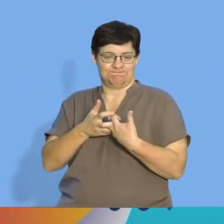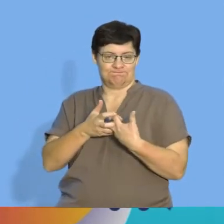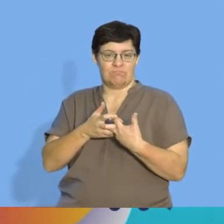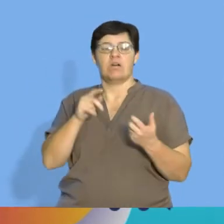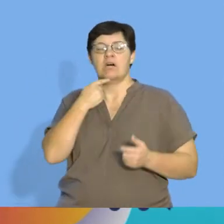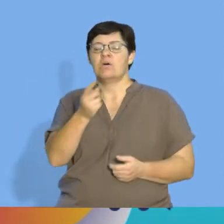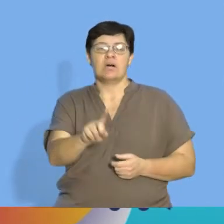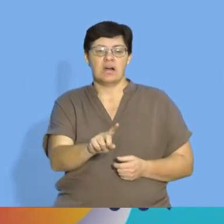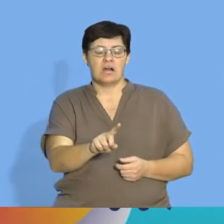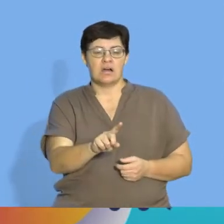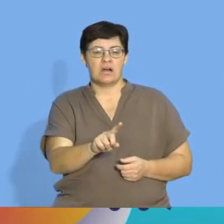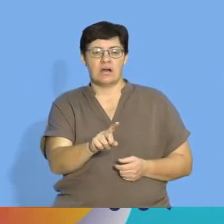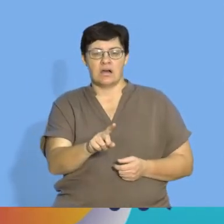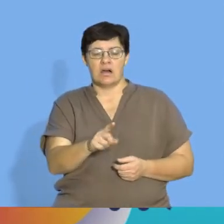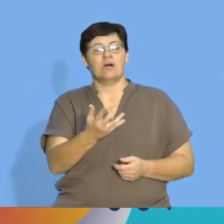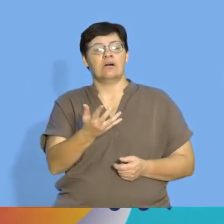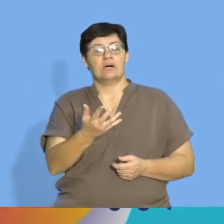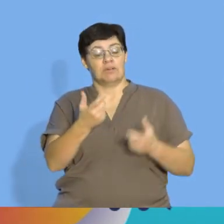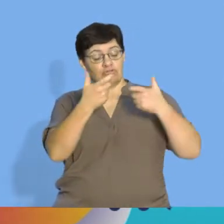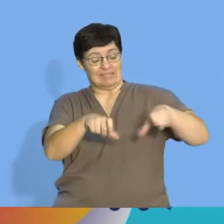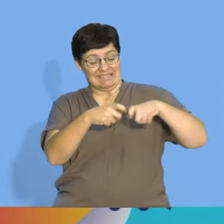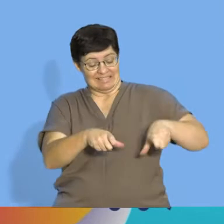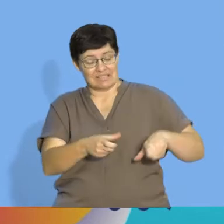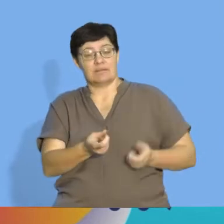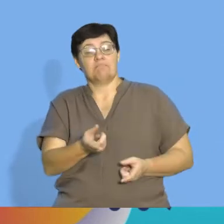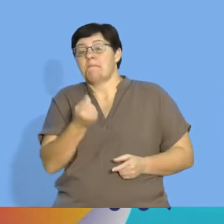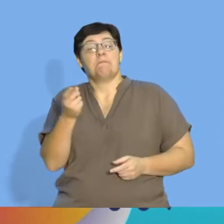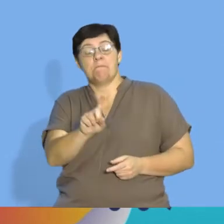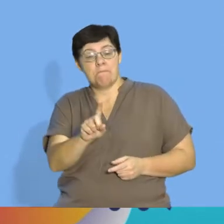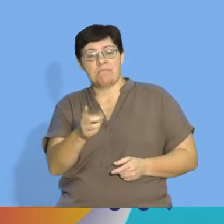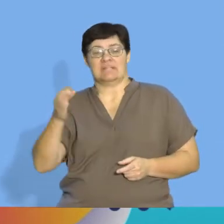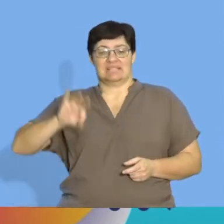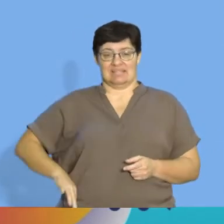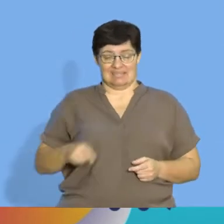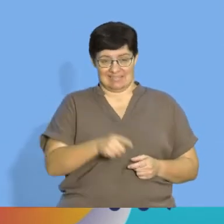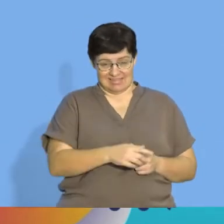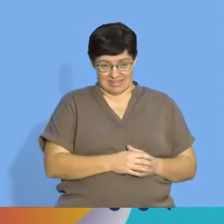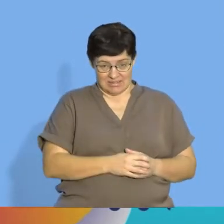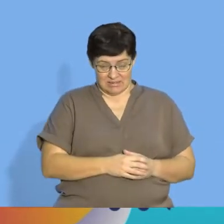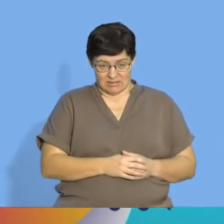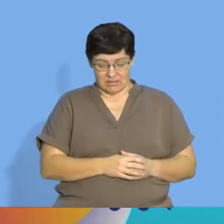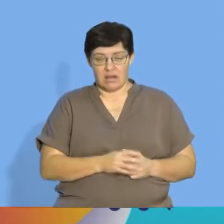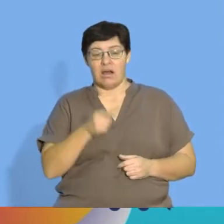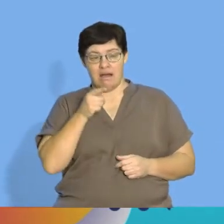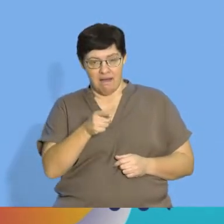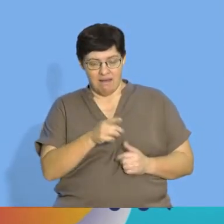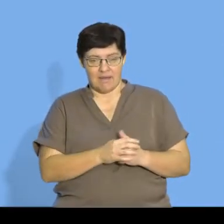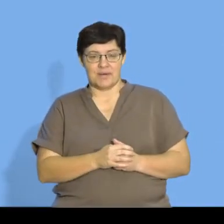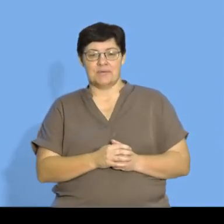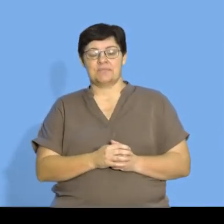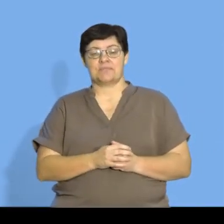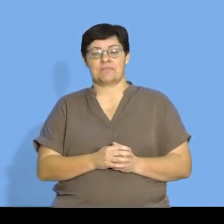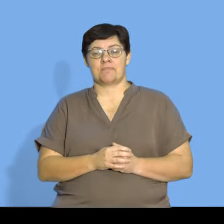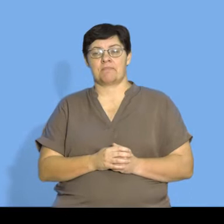says receipts from debtors. And that's where your debtors collection schedule actually fits in.